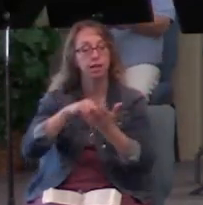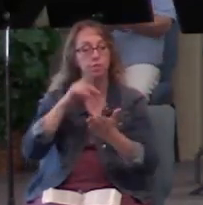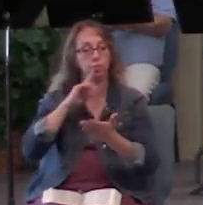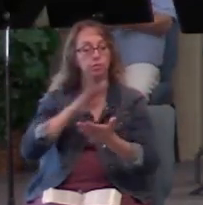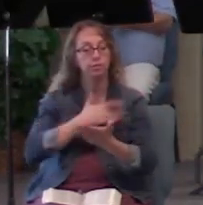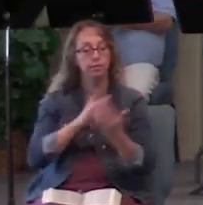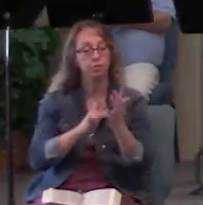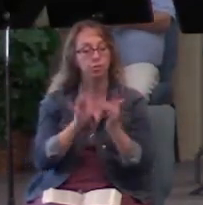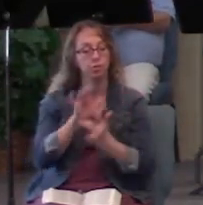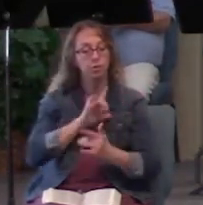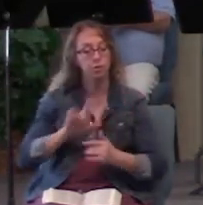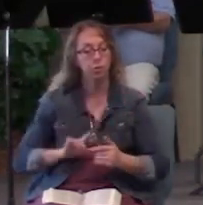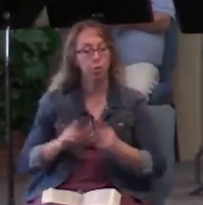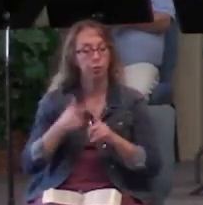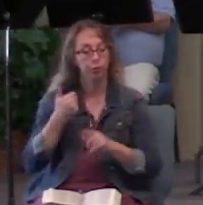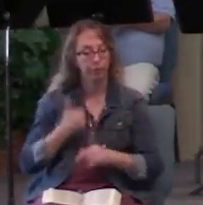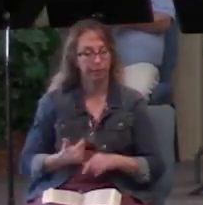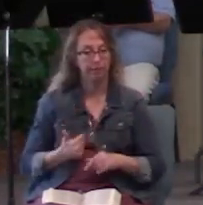Lord, to Me."